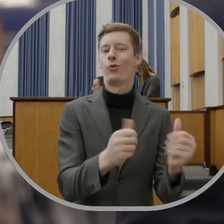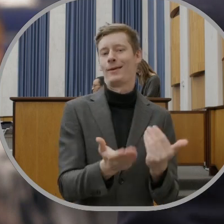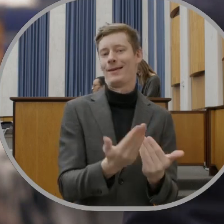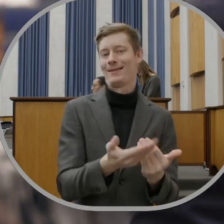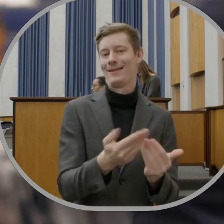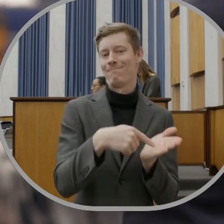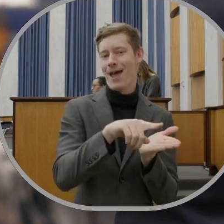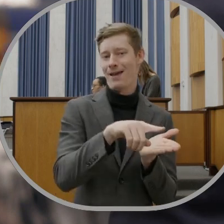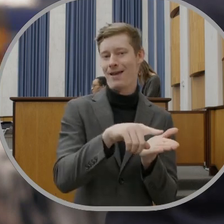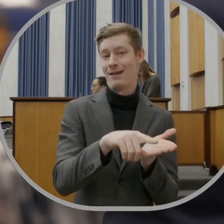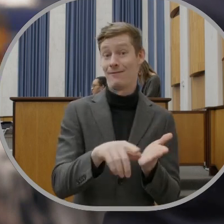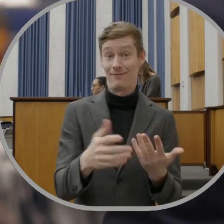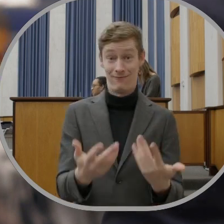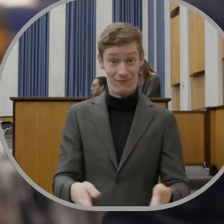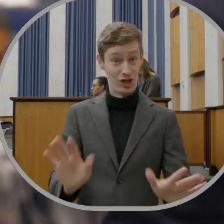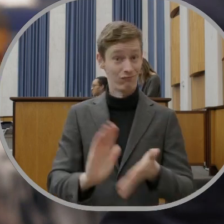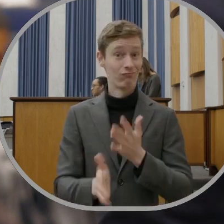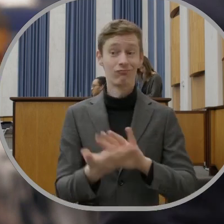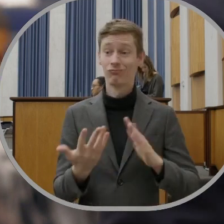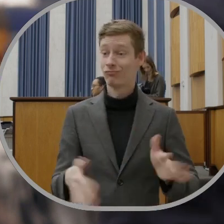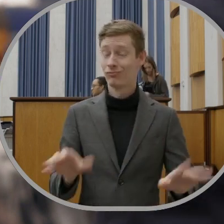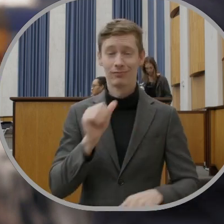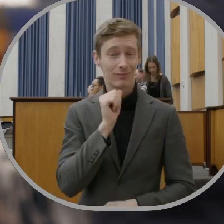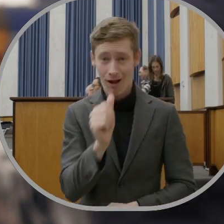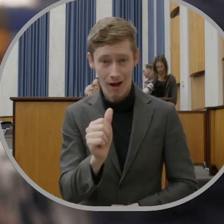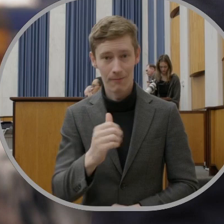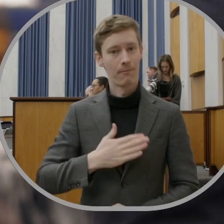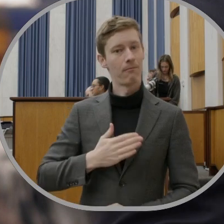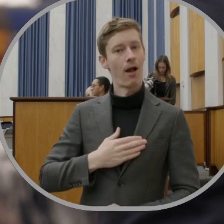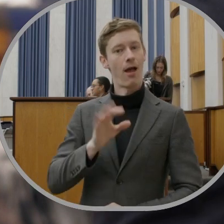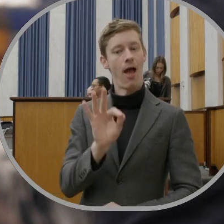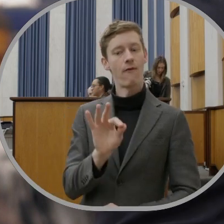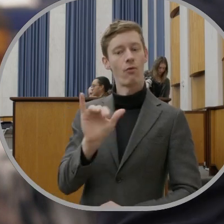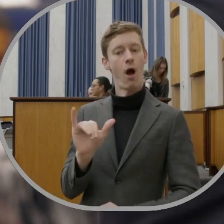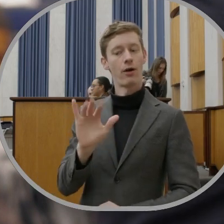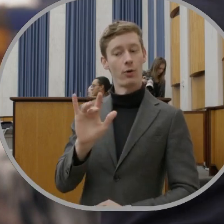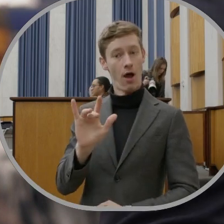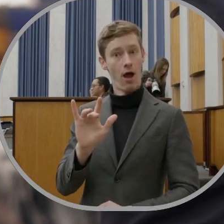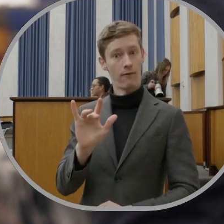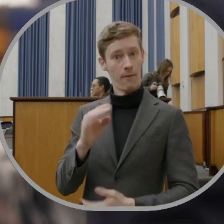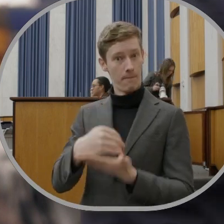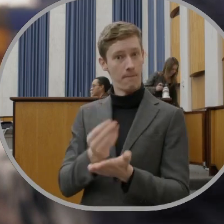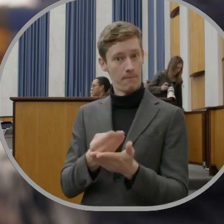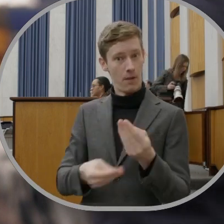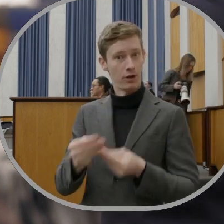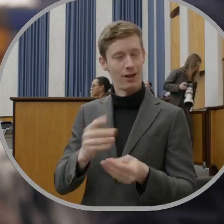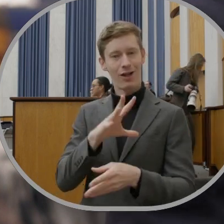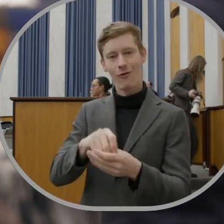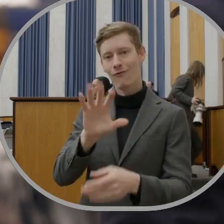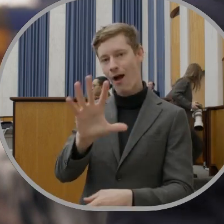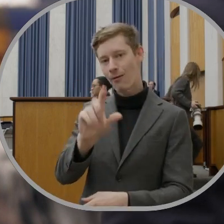that my FY25 proposed budget includes $5.6 million